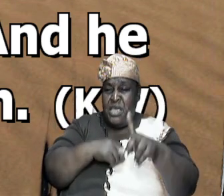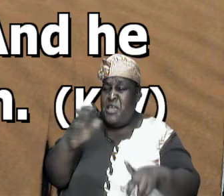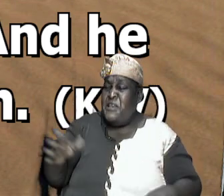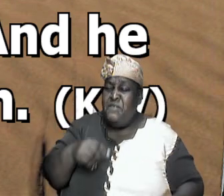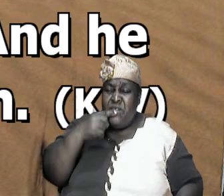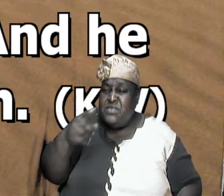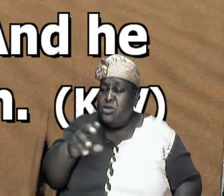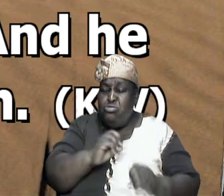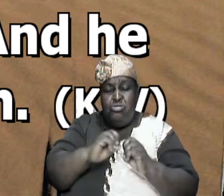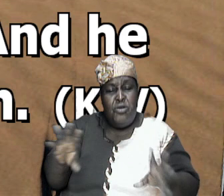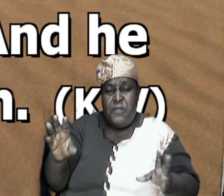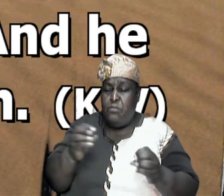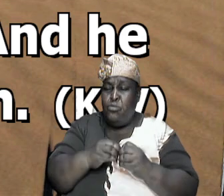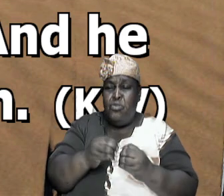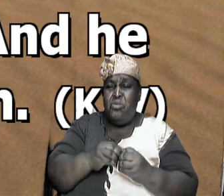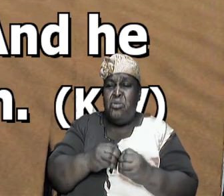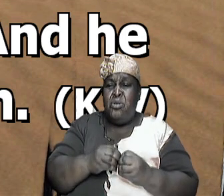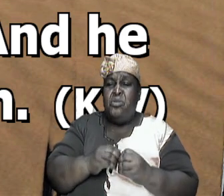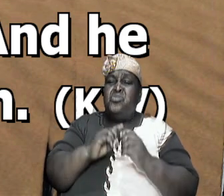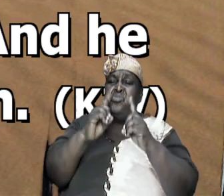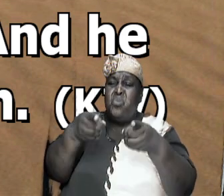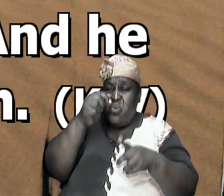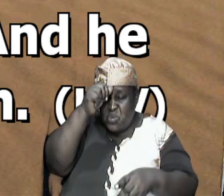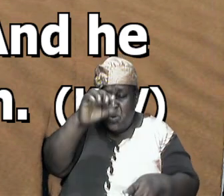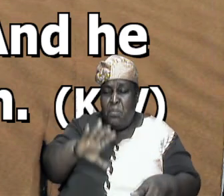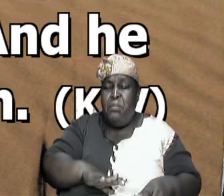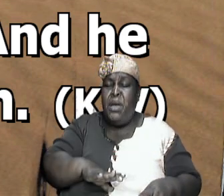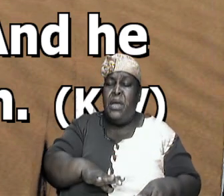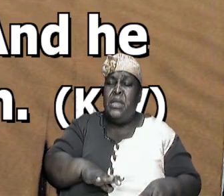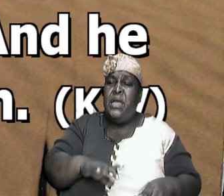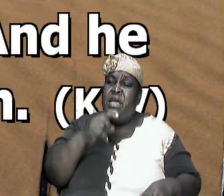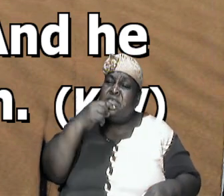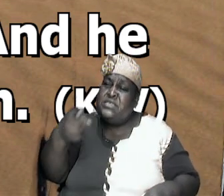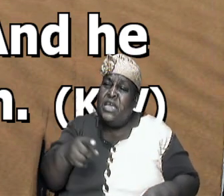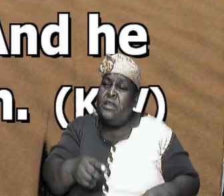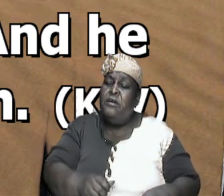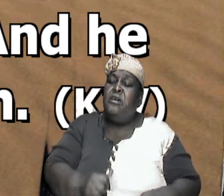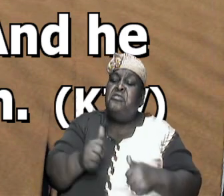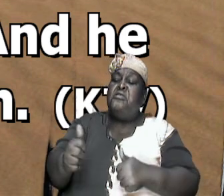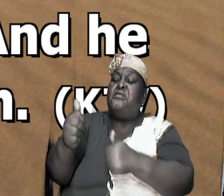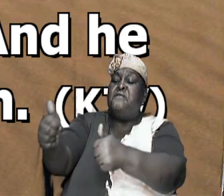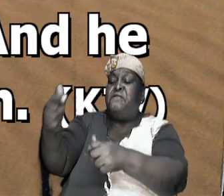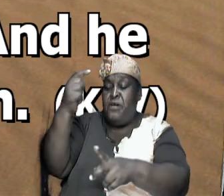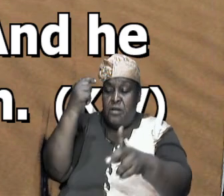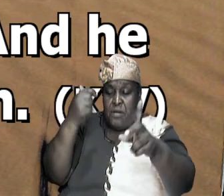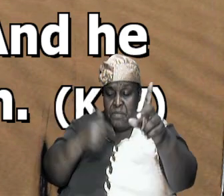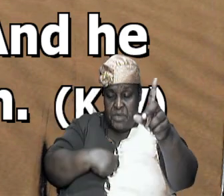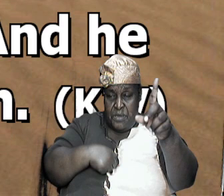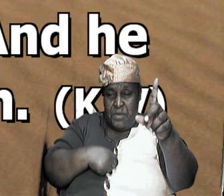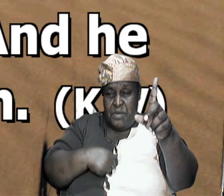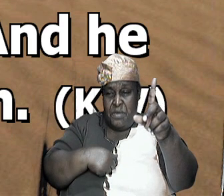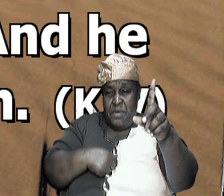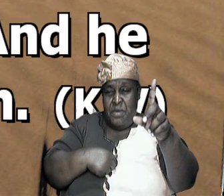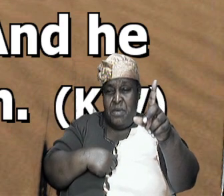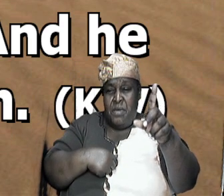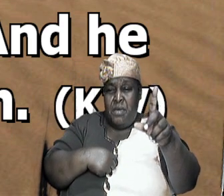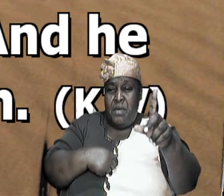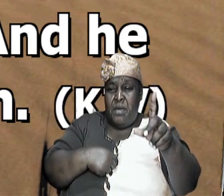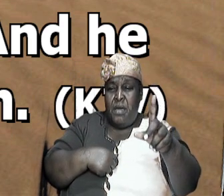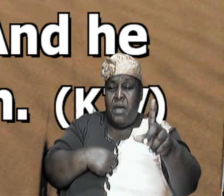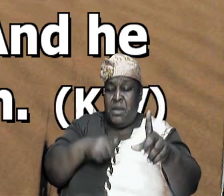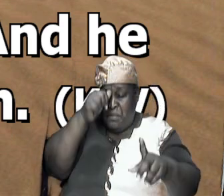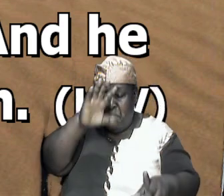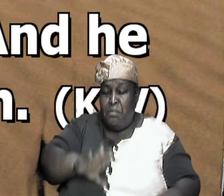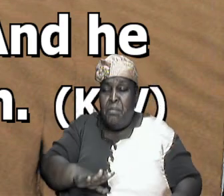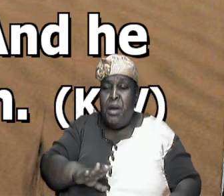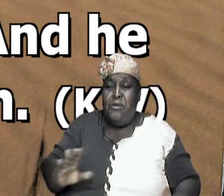anything else. He just went to the man and said, follow me. And the Bible said, and he